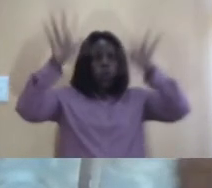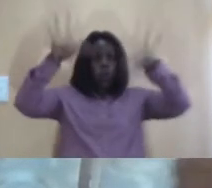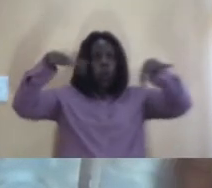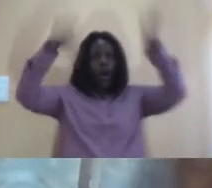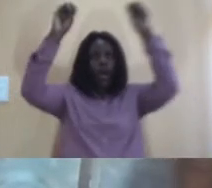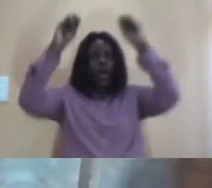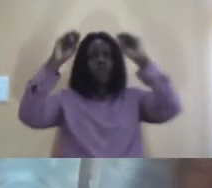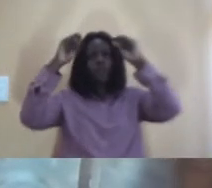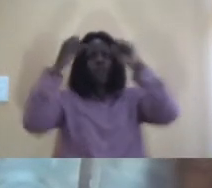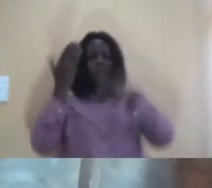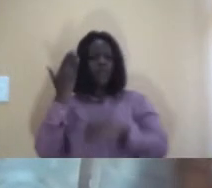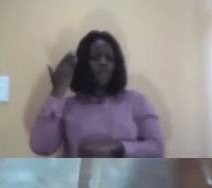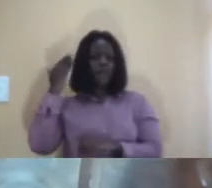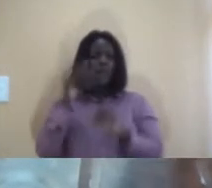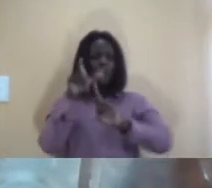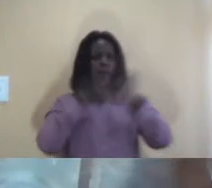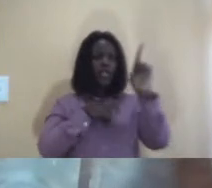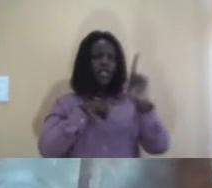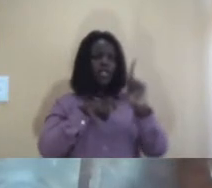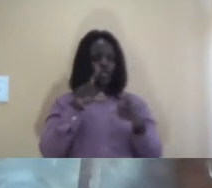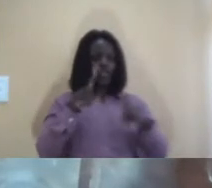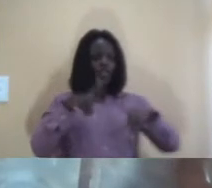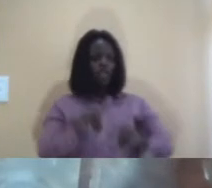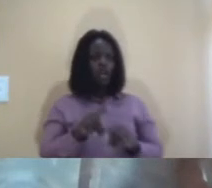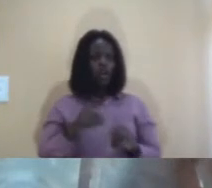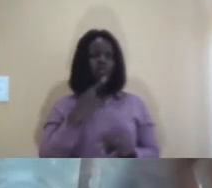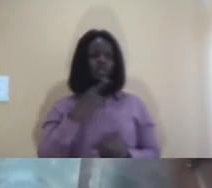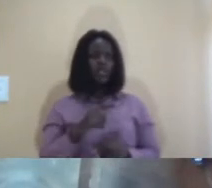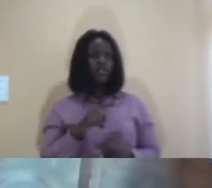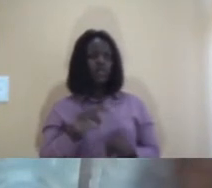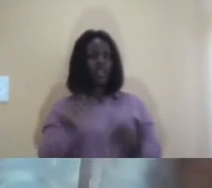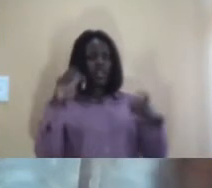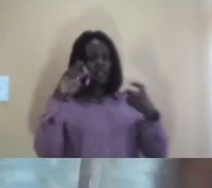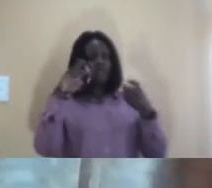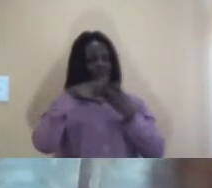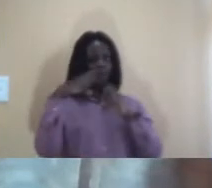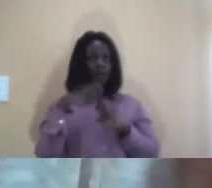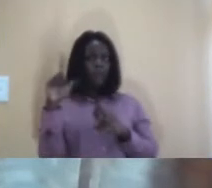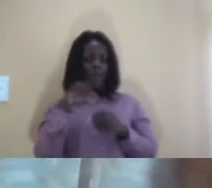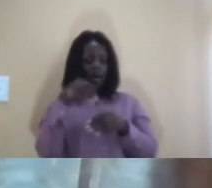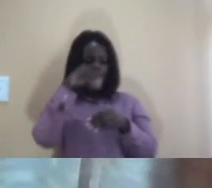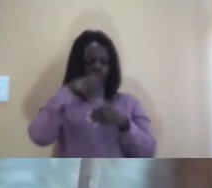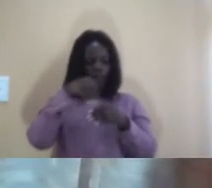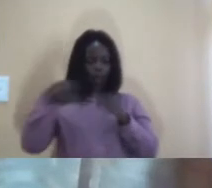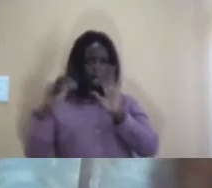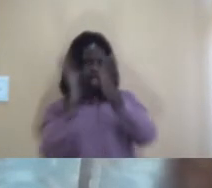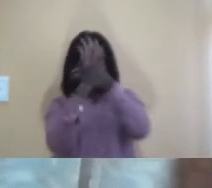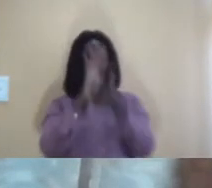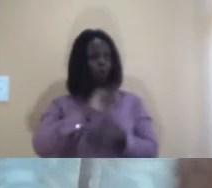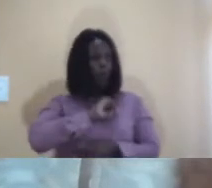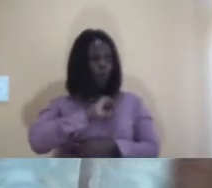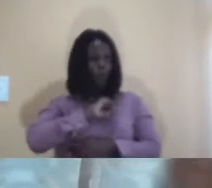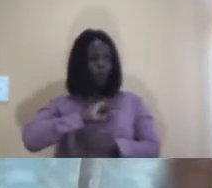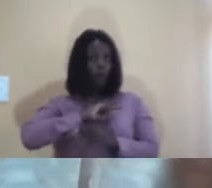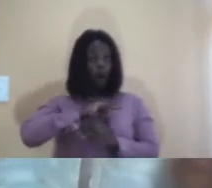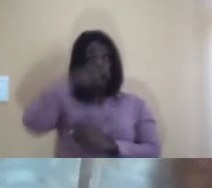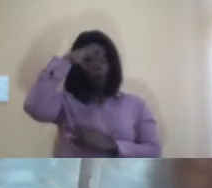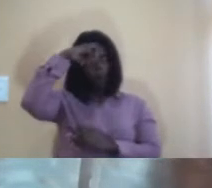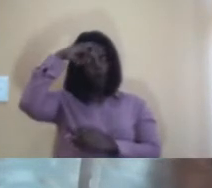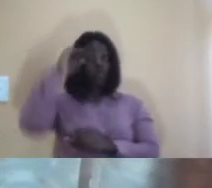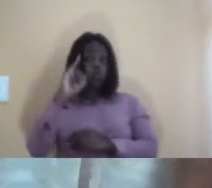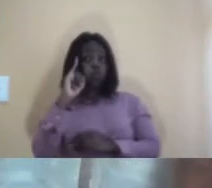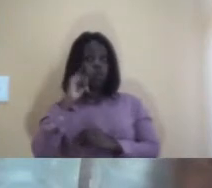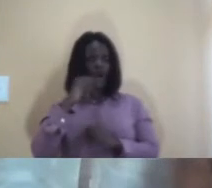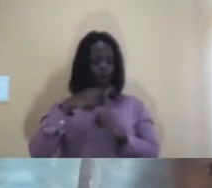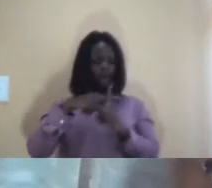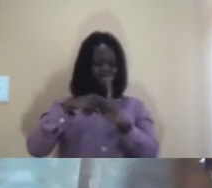Earlier, Chairperson, I briefly touched on the serious threat of crops being damaged due to high temperatures and